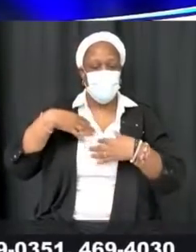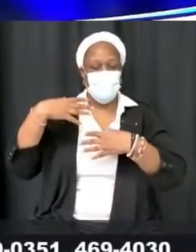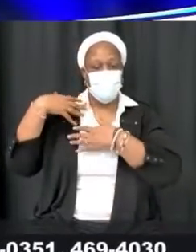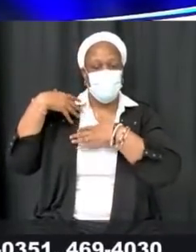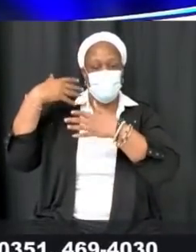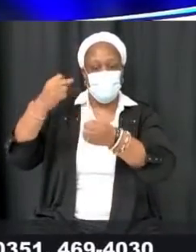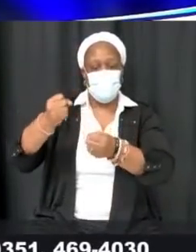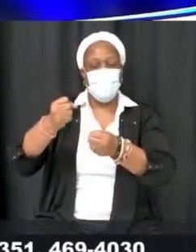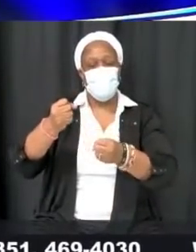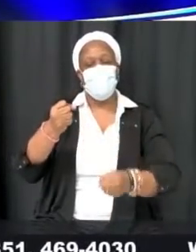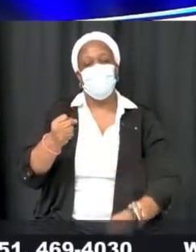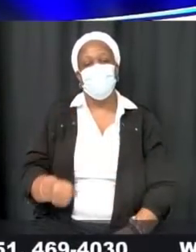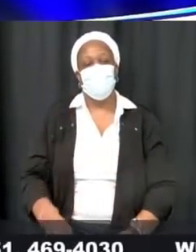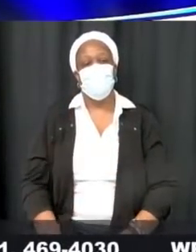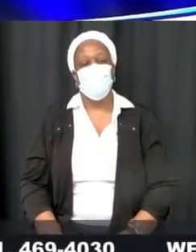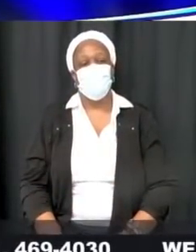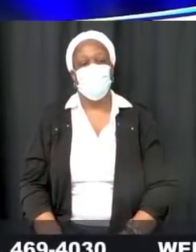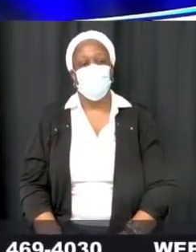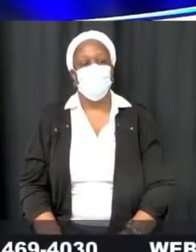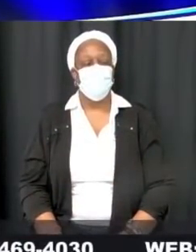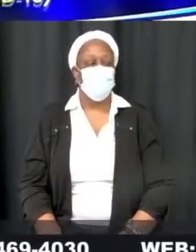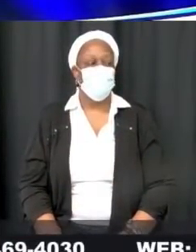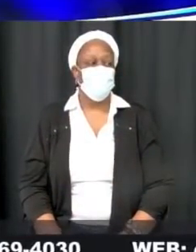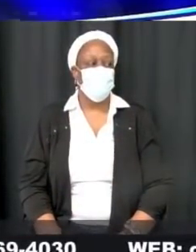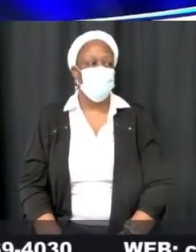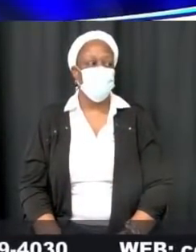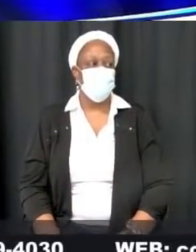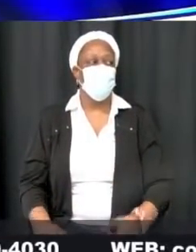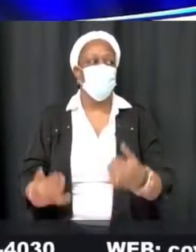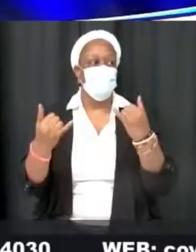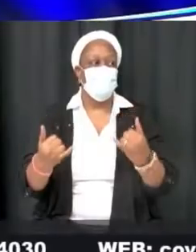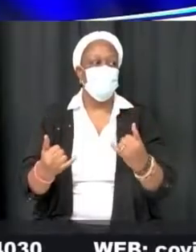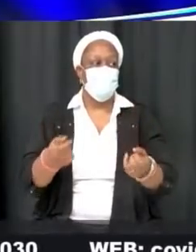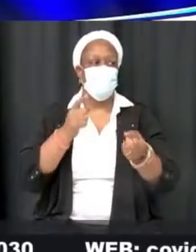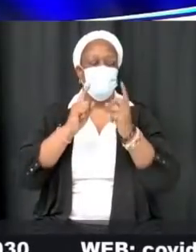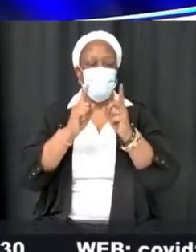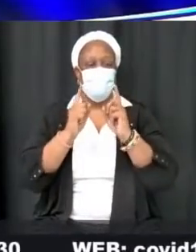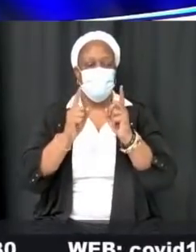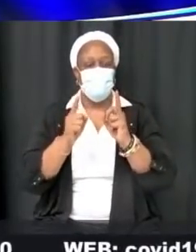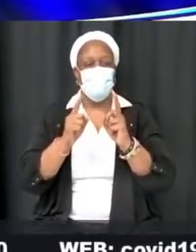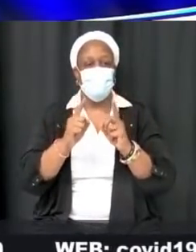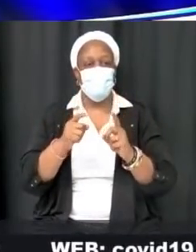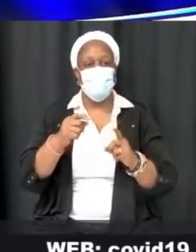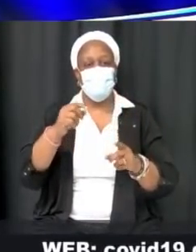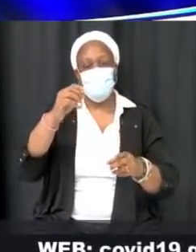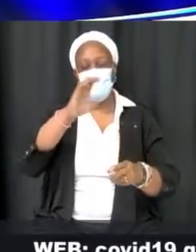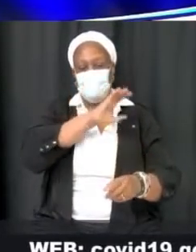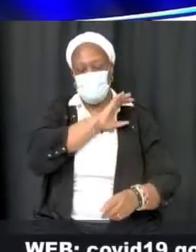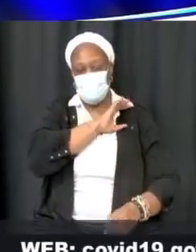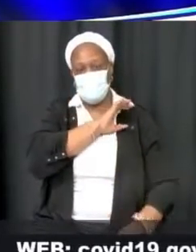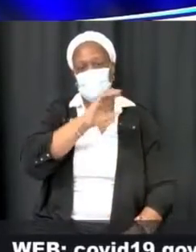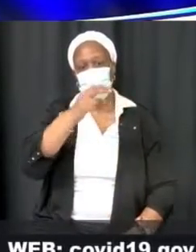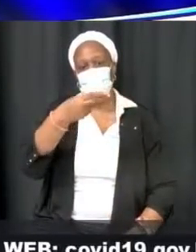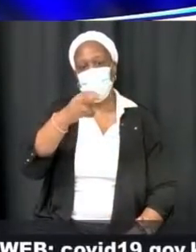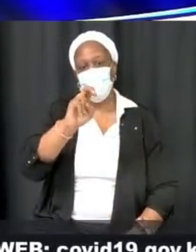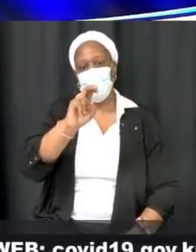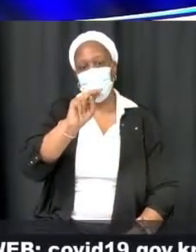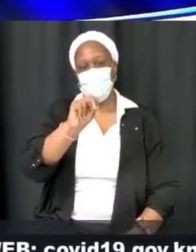now Superintendent of Police, Cromwell Henry, to update us on